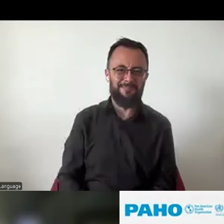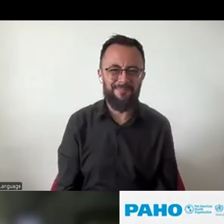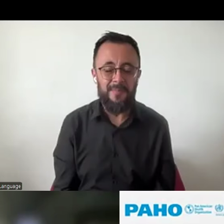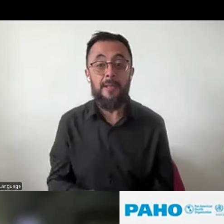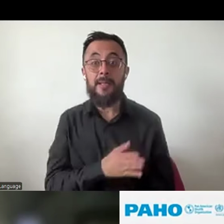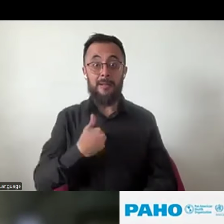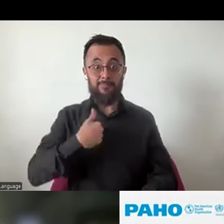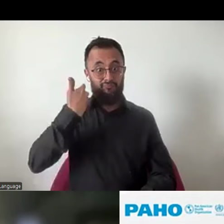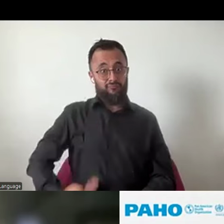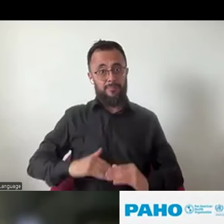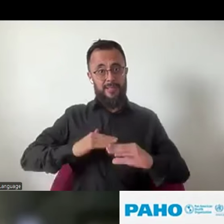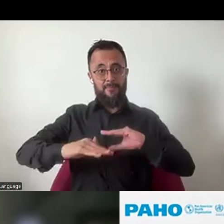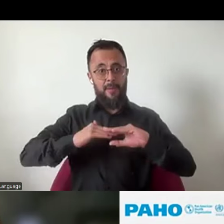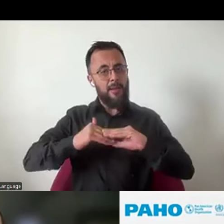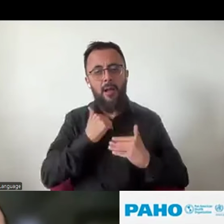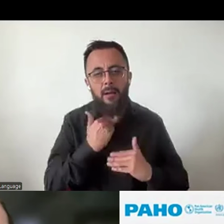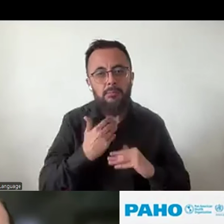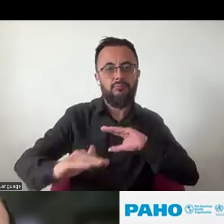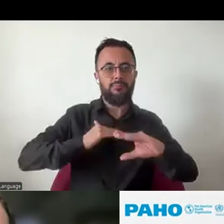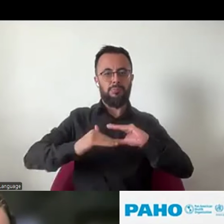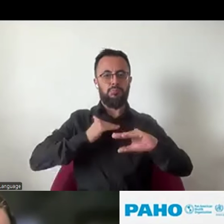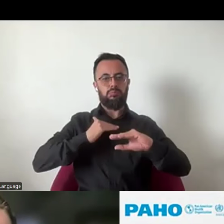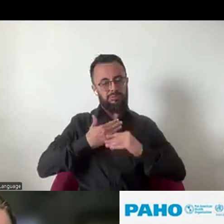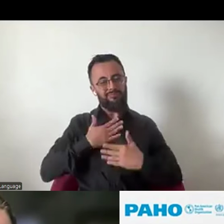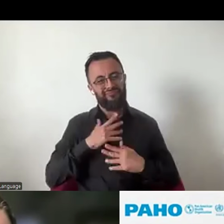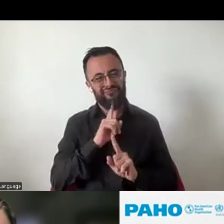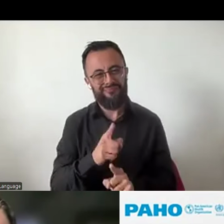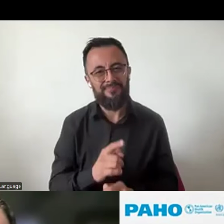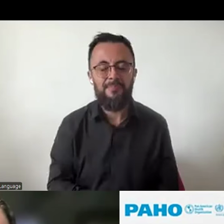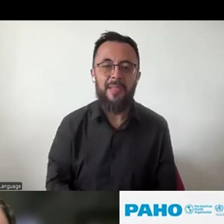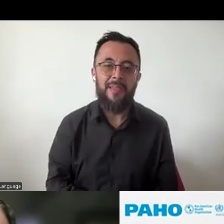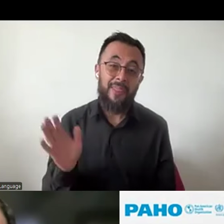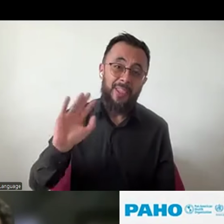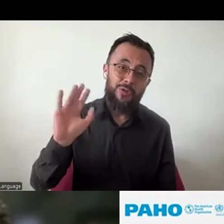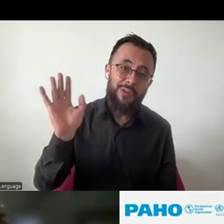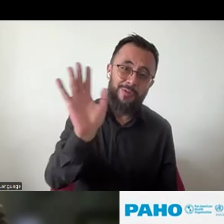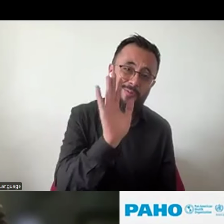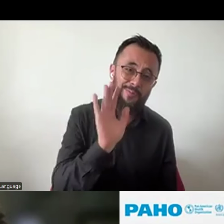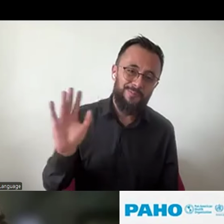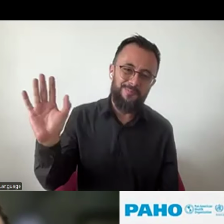próxima. Great, thank You have you. my Thank email. you. See you Chao, next chao. time. Thank you, Thank Melanie. you. Thank you, Dr. Bye-bye. Brajovic.